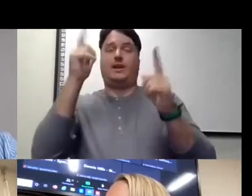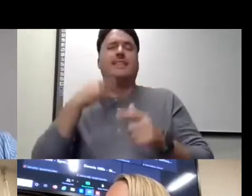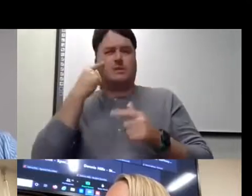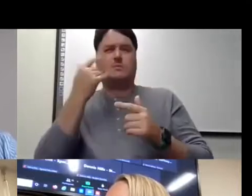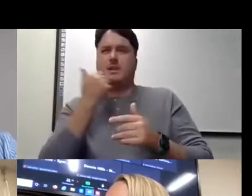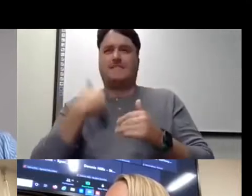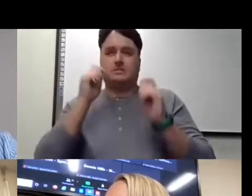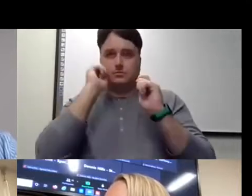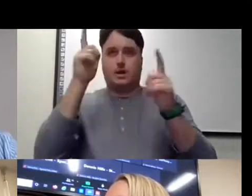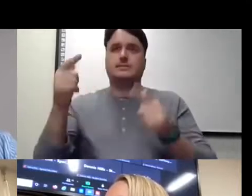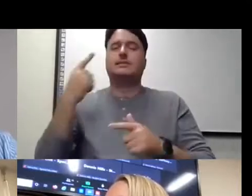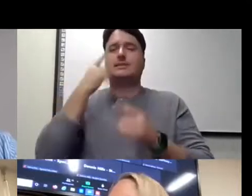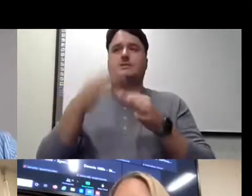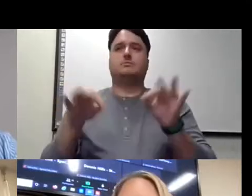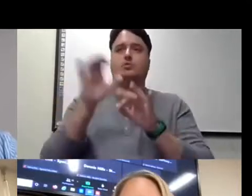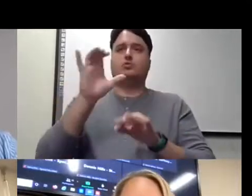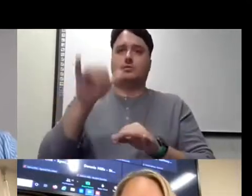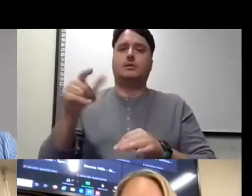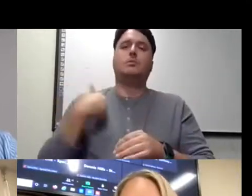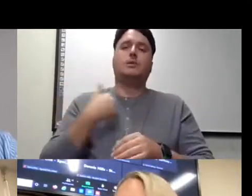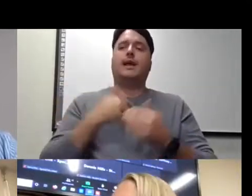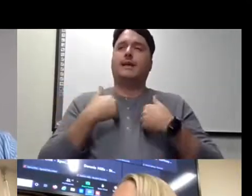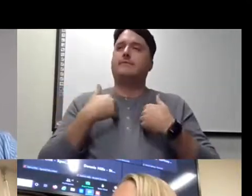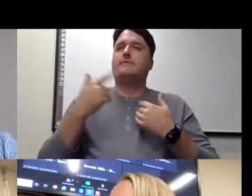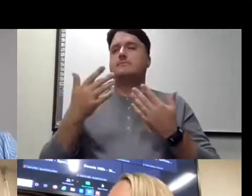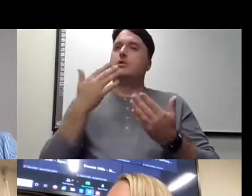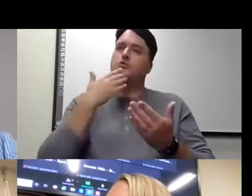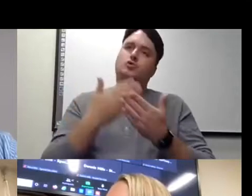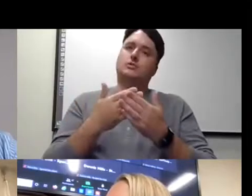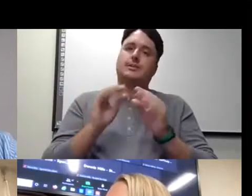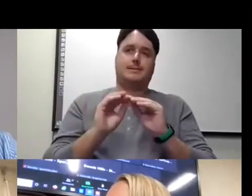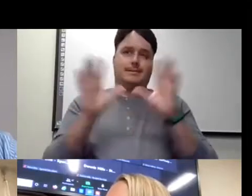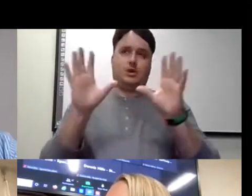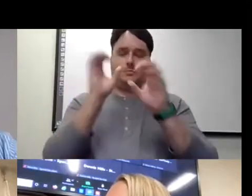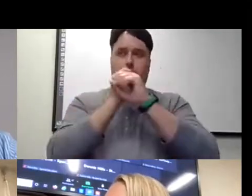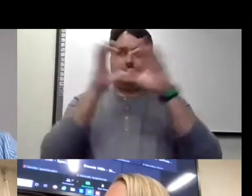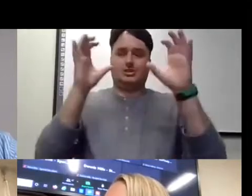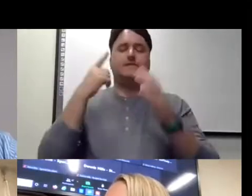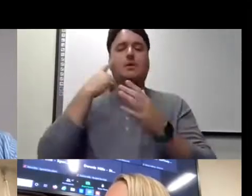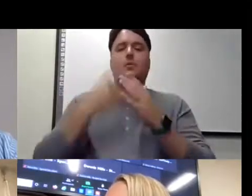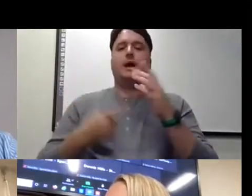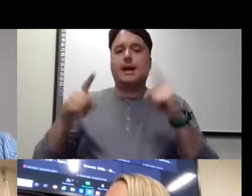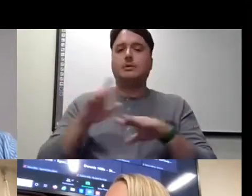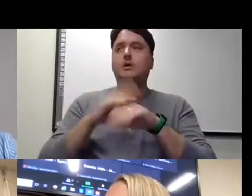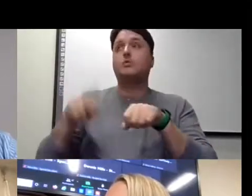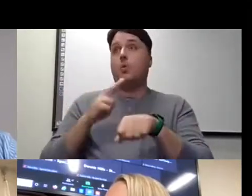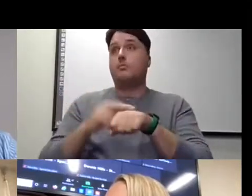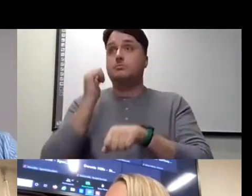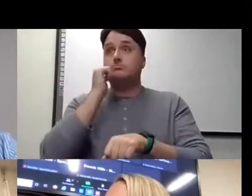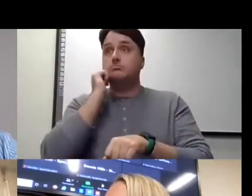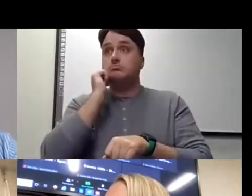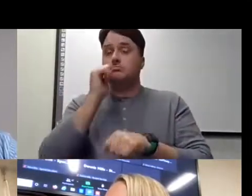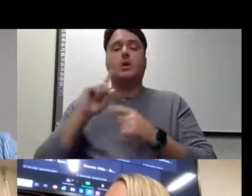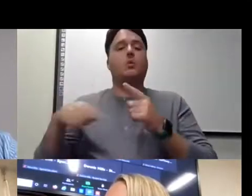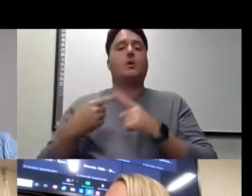to do so that we can kind of get like a really clear picture of, you know, what happens on a normal day-to-day, because when we